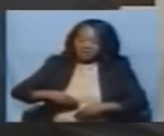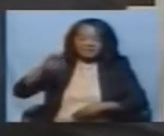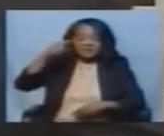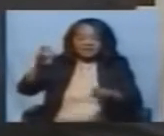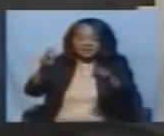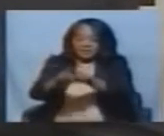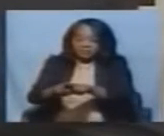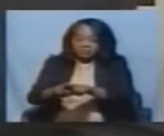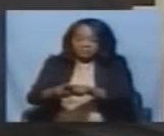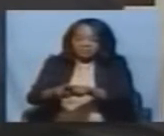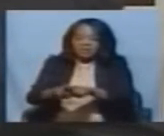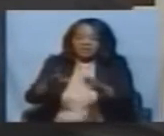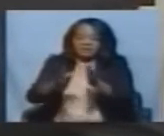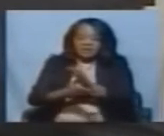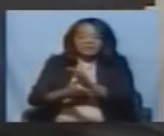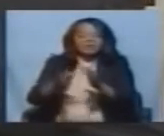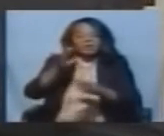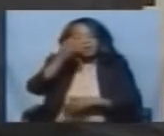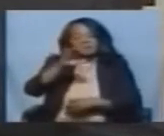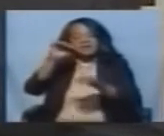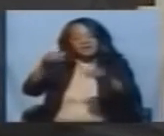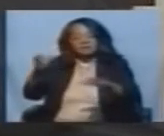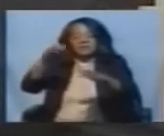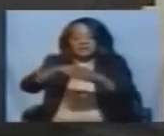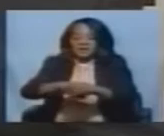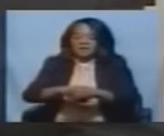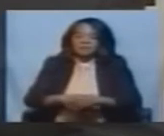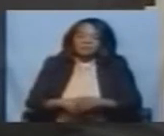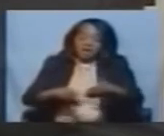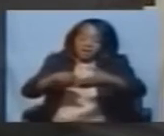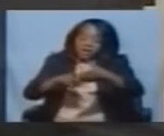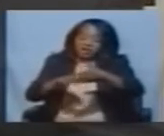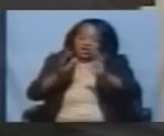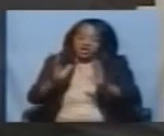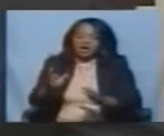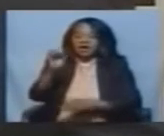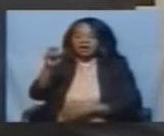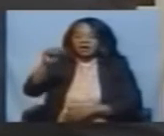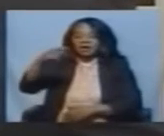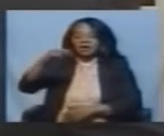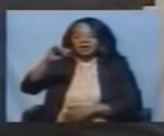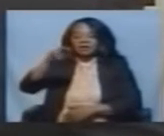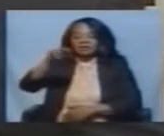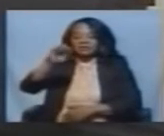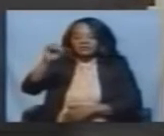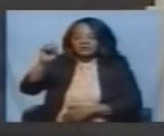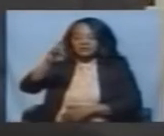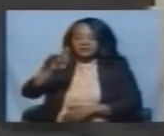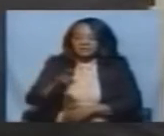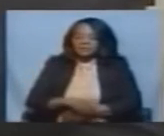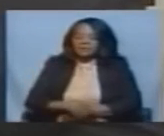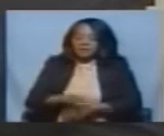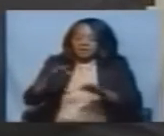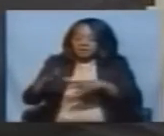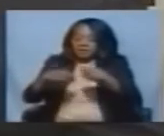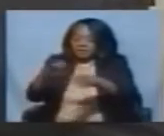somewhere where it's not supposed to go. There could be corruption, Grevazio, by the engineer. You know, when you give this to a contract manager to run, the contract manager runs